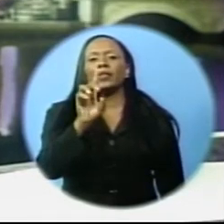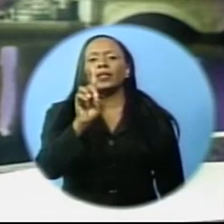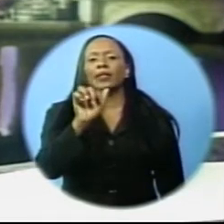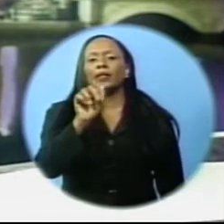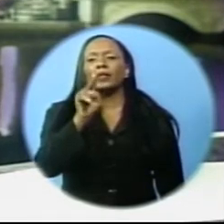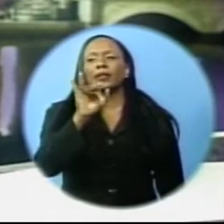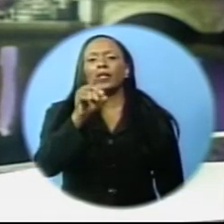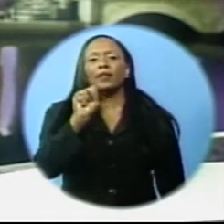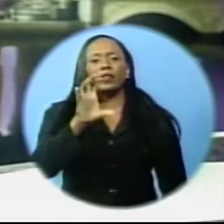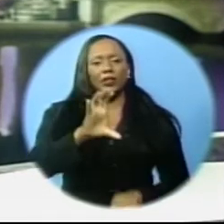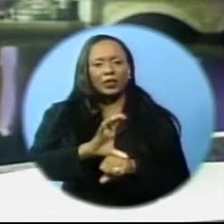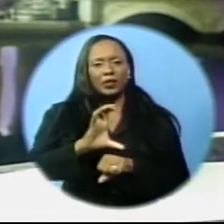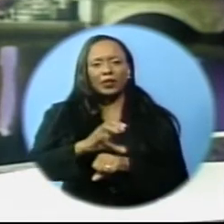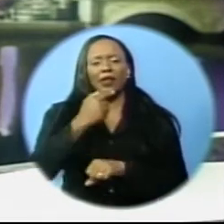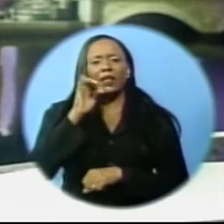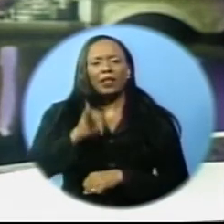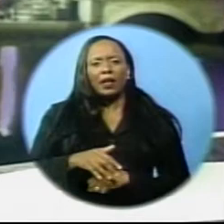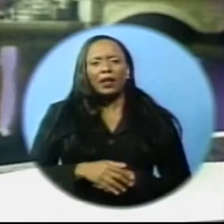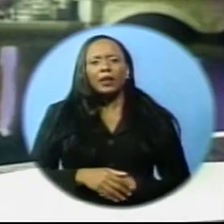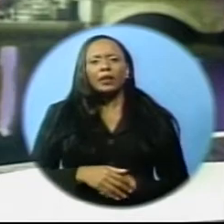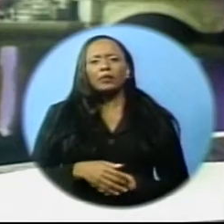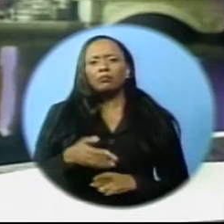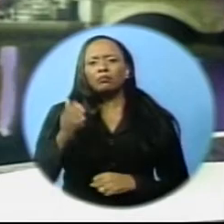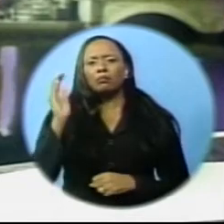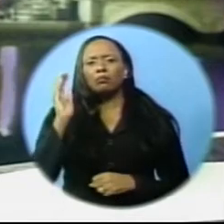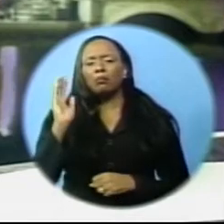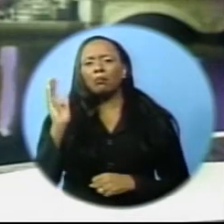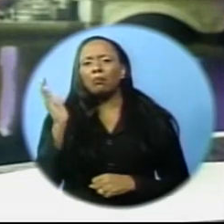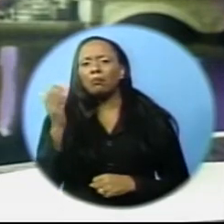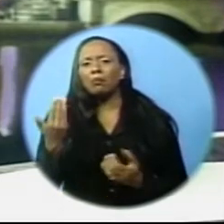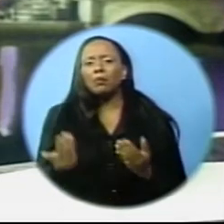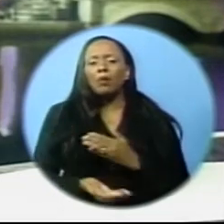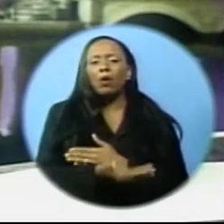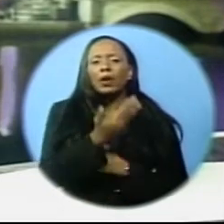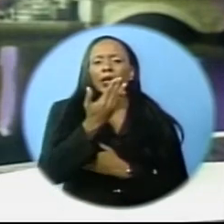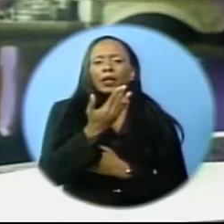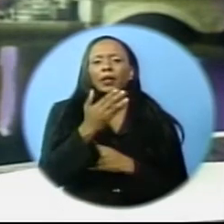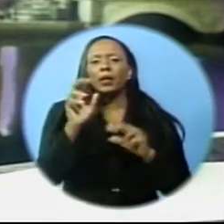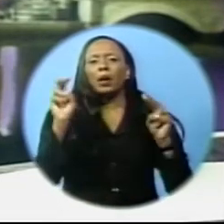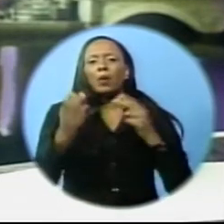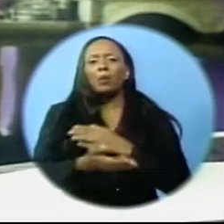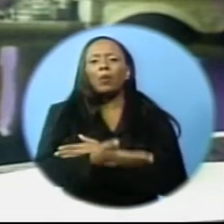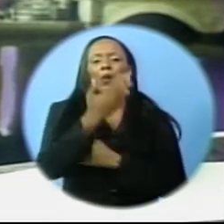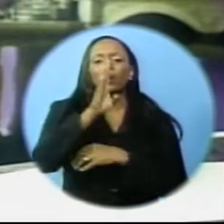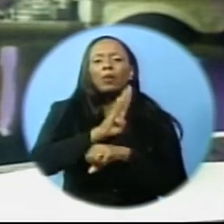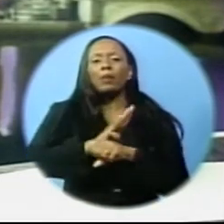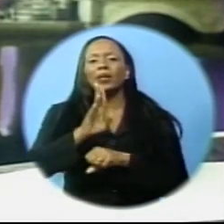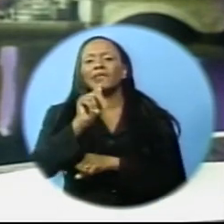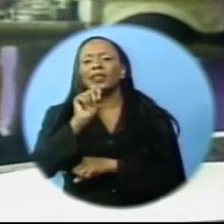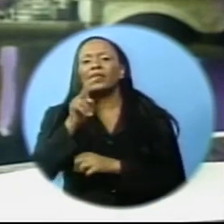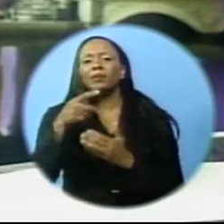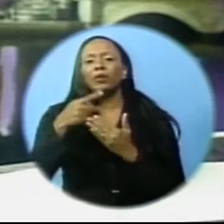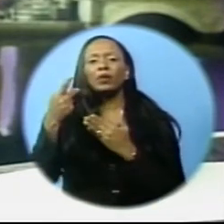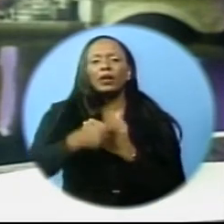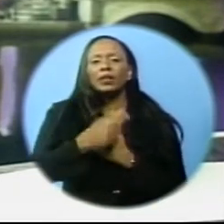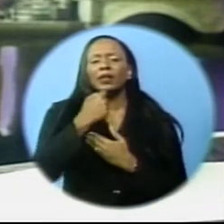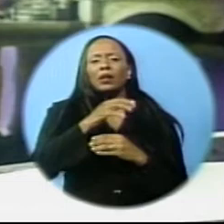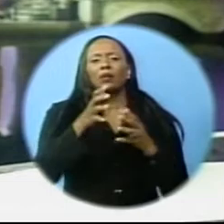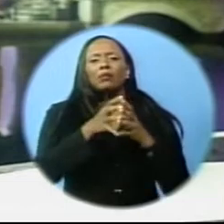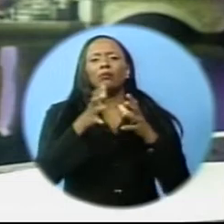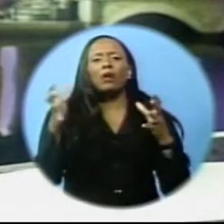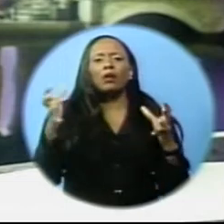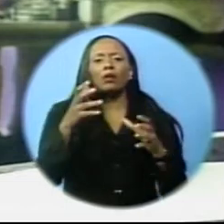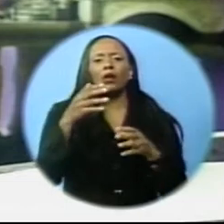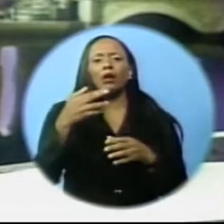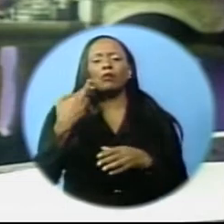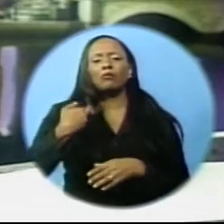on Morning Barbados, Canon Burke said the National Day of Prayer will occur tomorrow and will see a number of religious institutions open